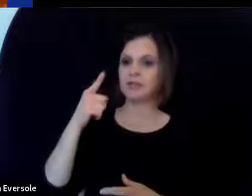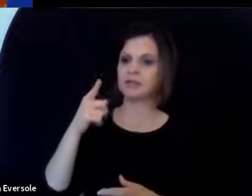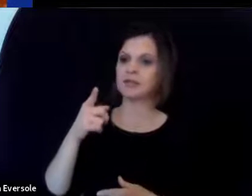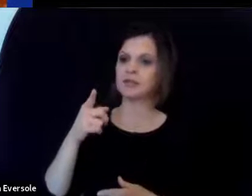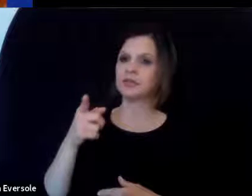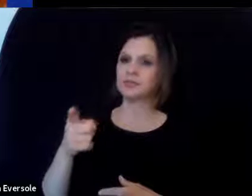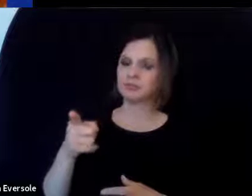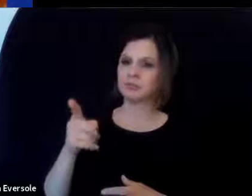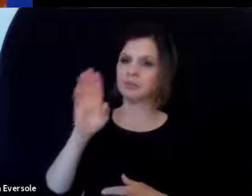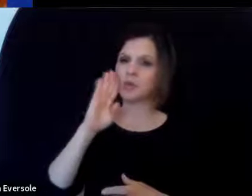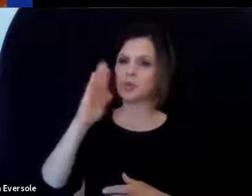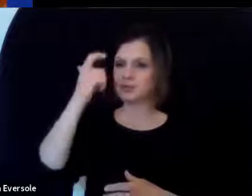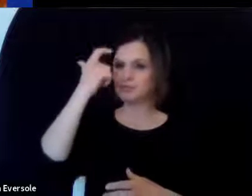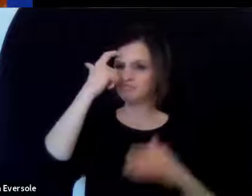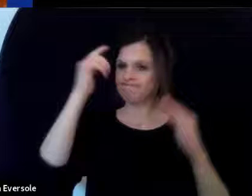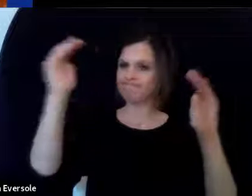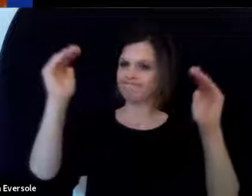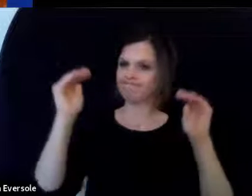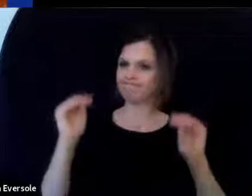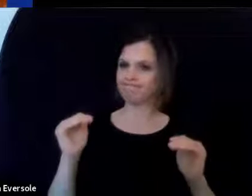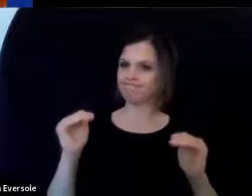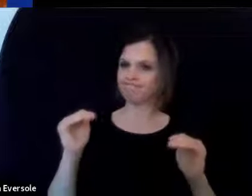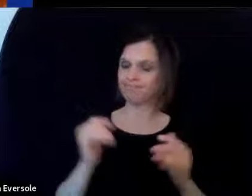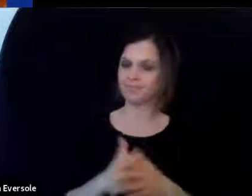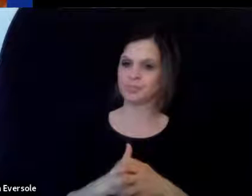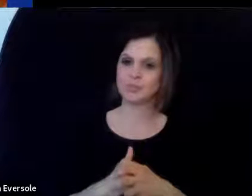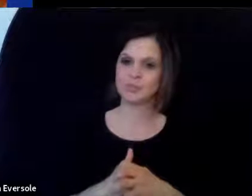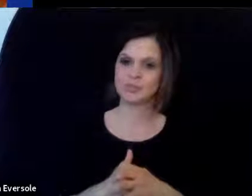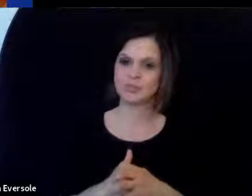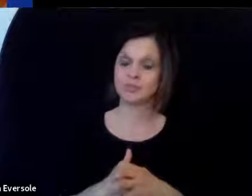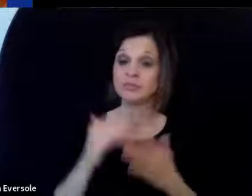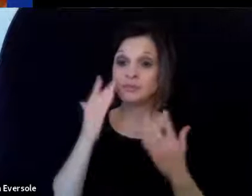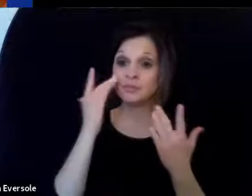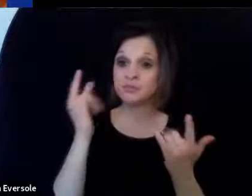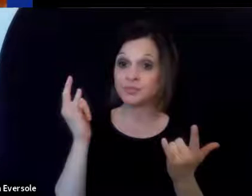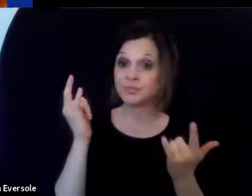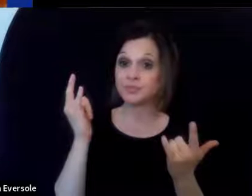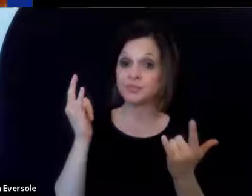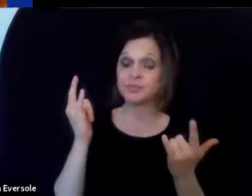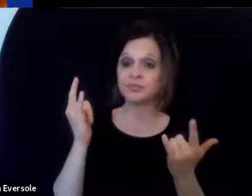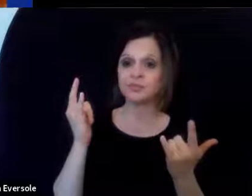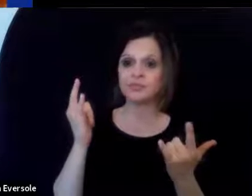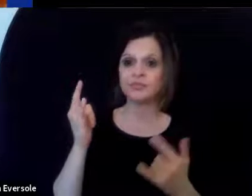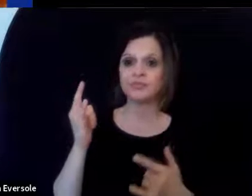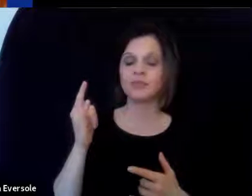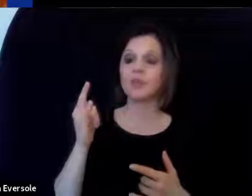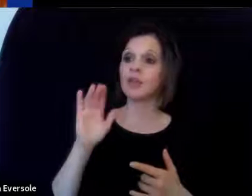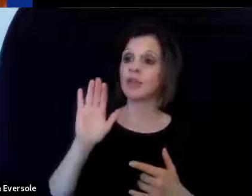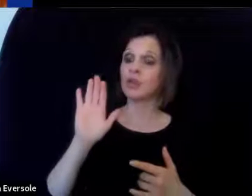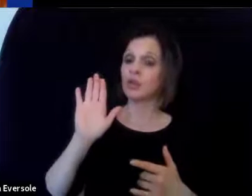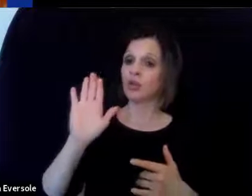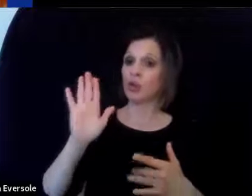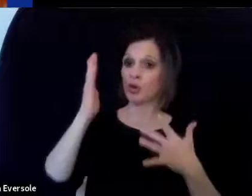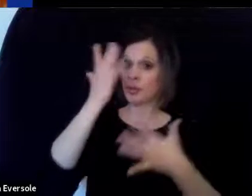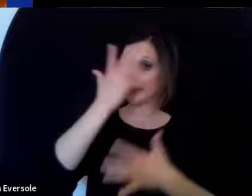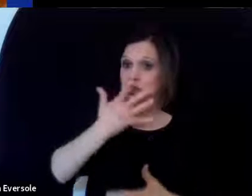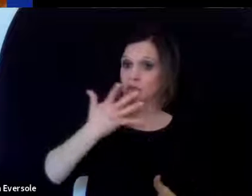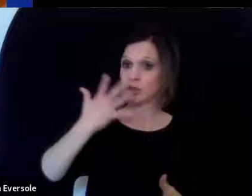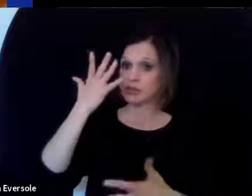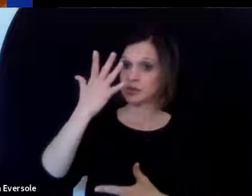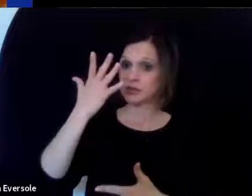have lowered cognitive ability, simply because their external appearance